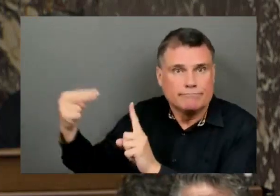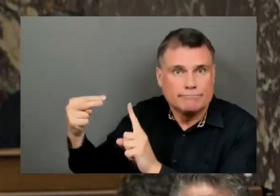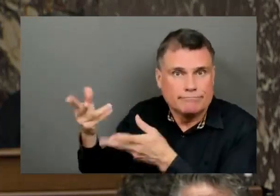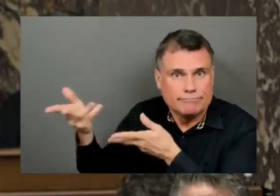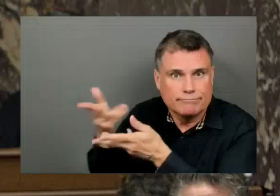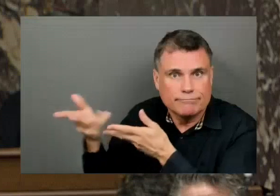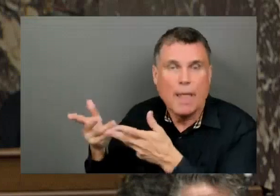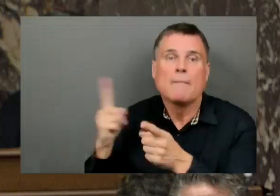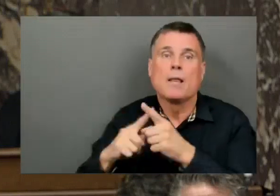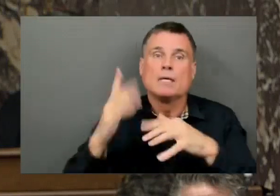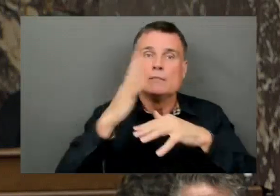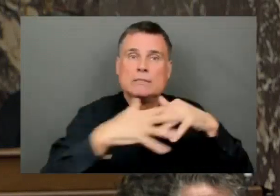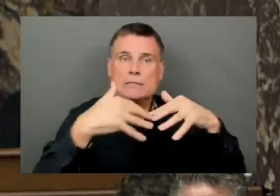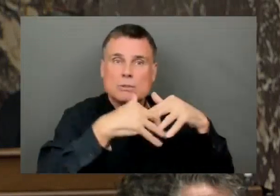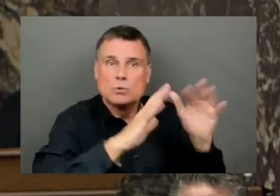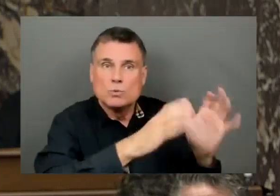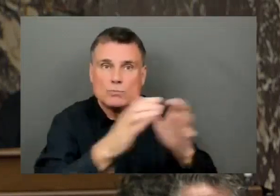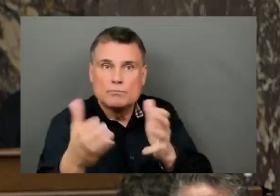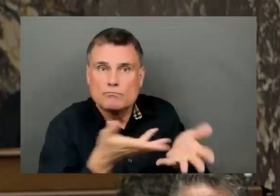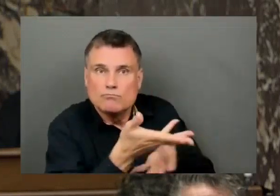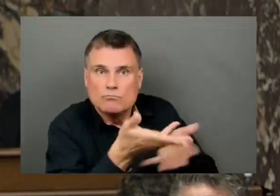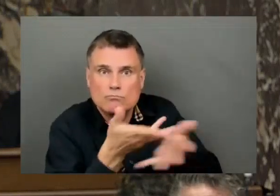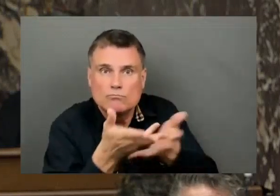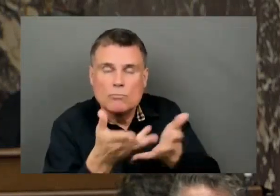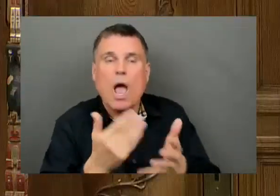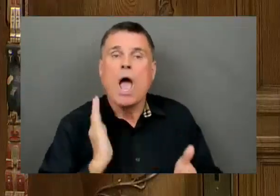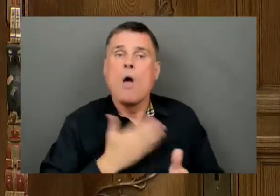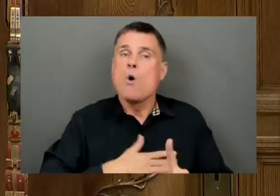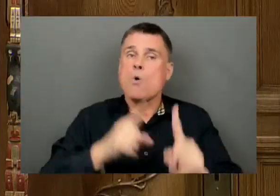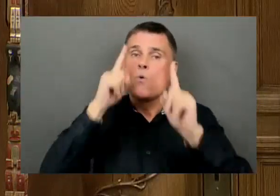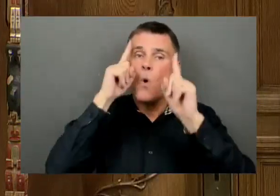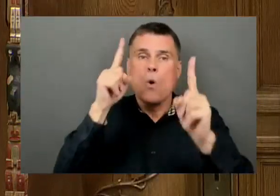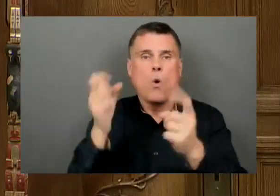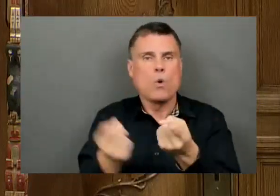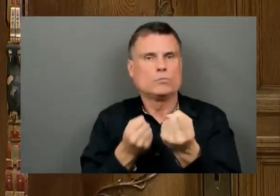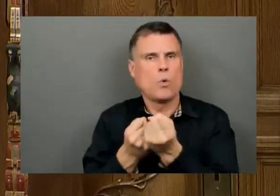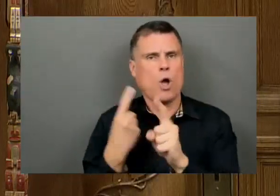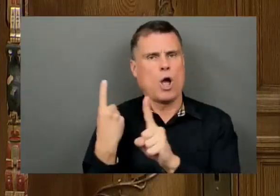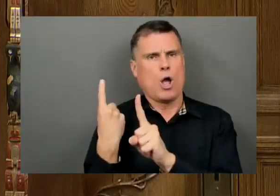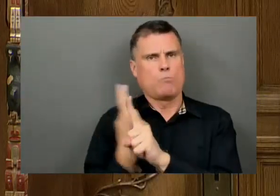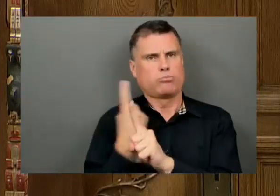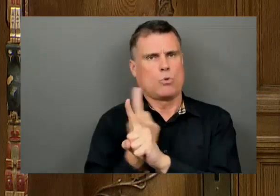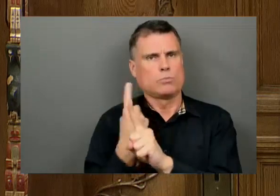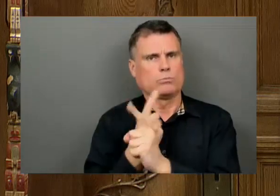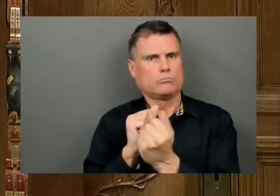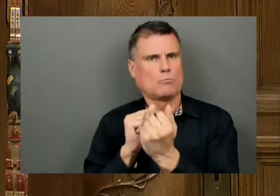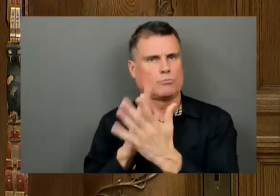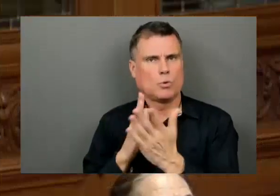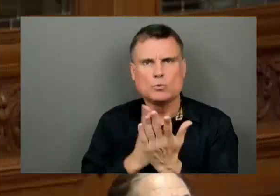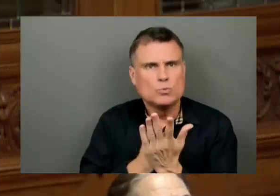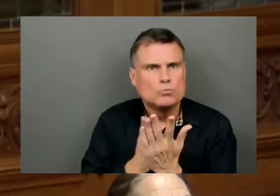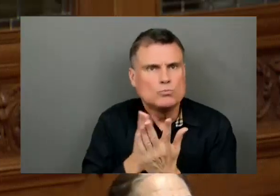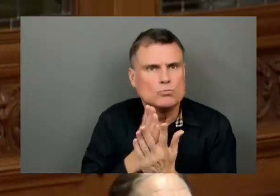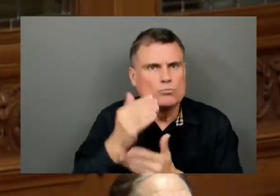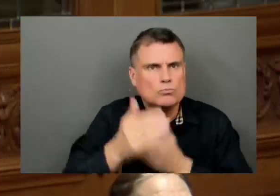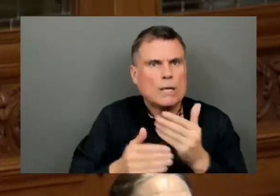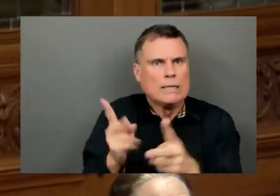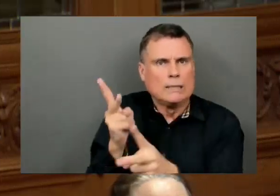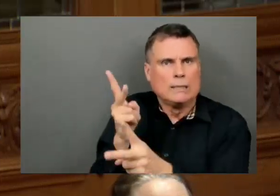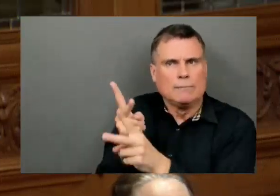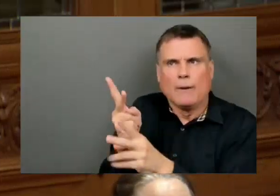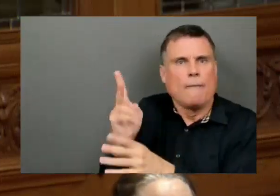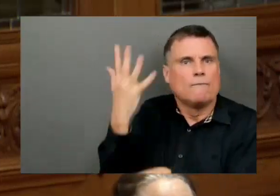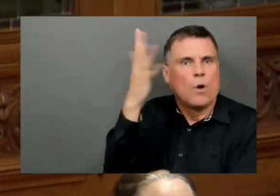a sustainable approach to forestry. Leader of the third party supplemental. Thank you, Honourable Speaker. It's so